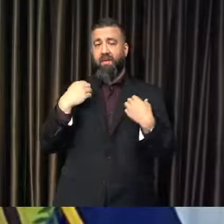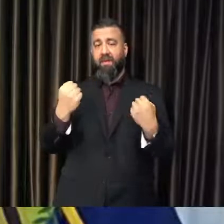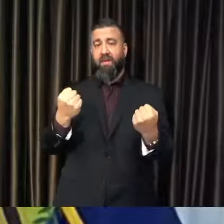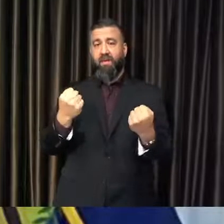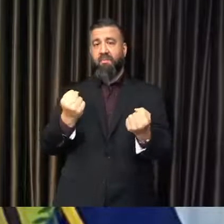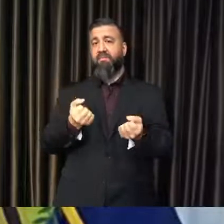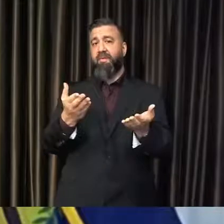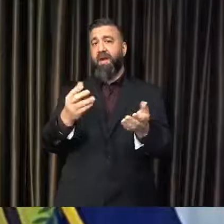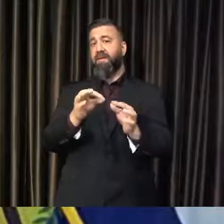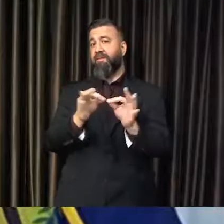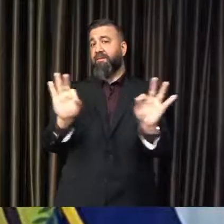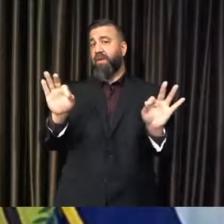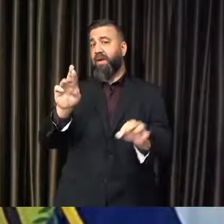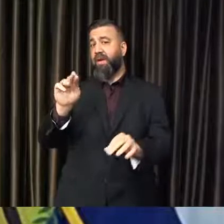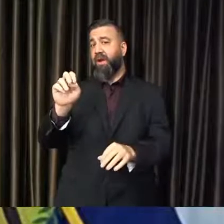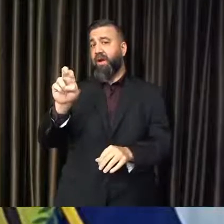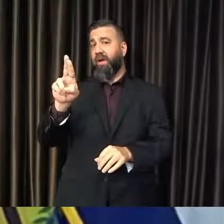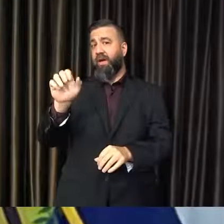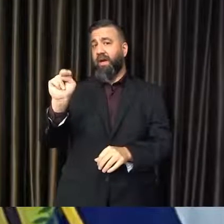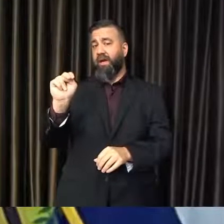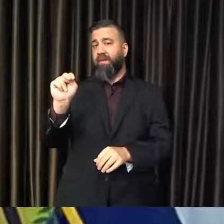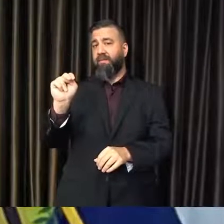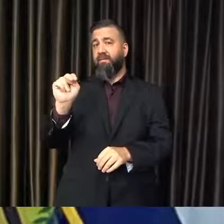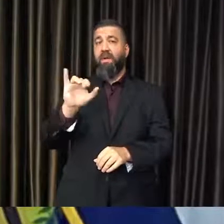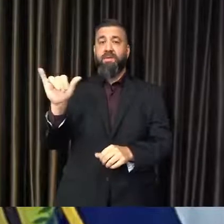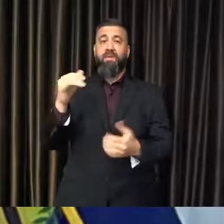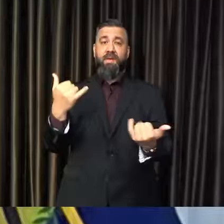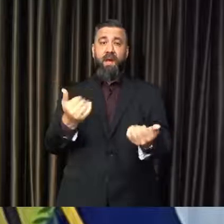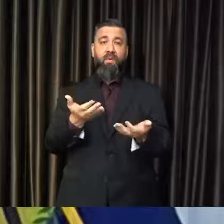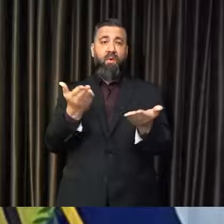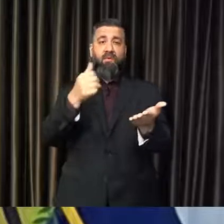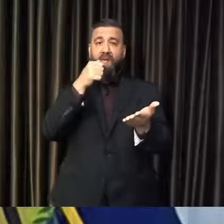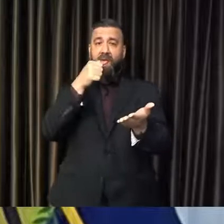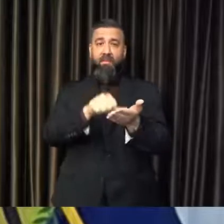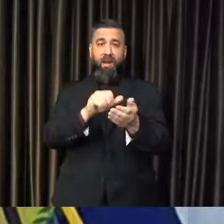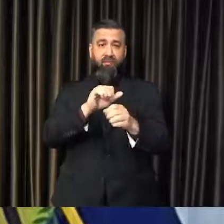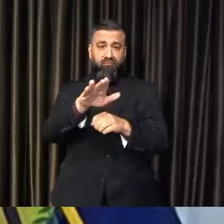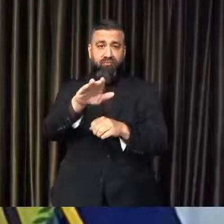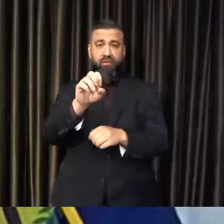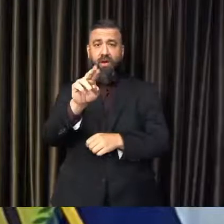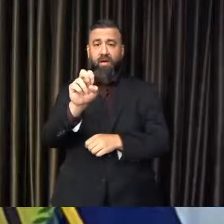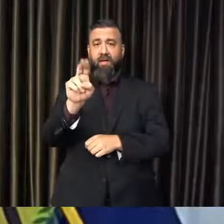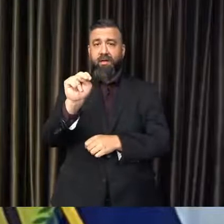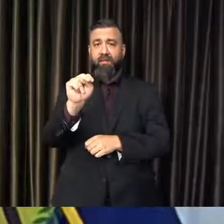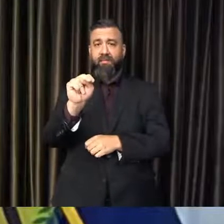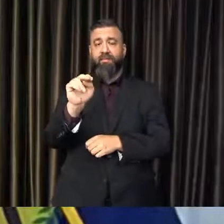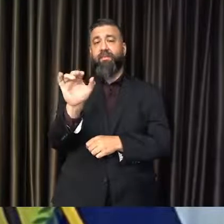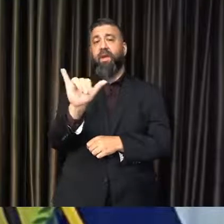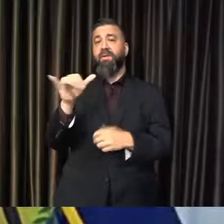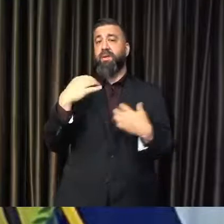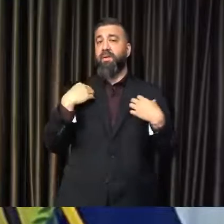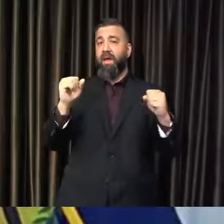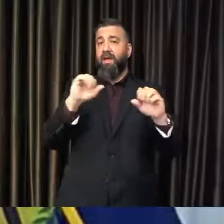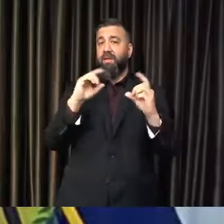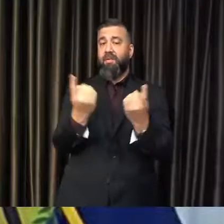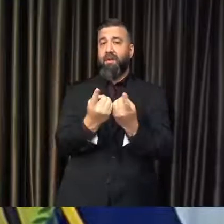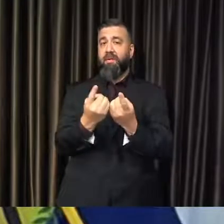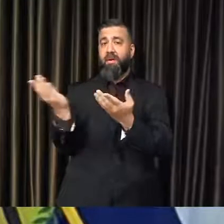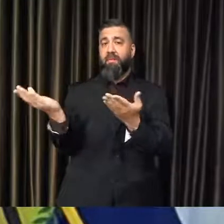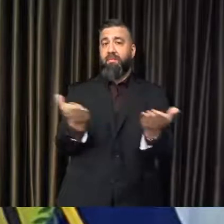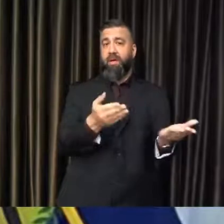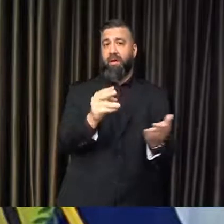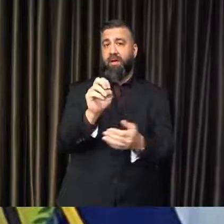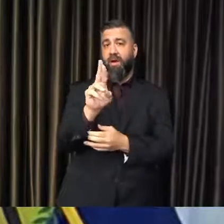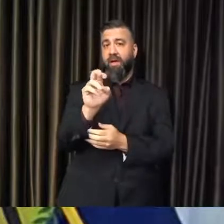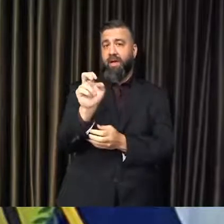a buy-mail option to ensure equitable access. The Health Department is also bringing Narcan to community outreach